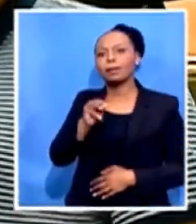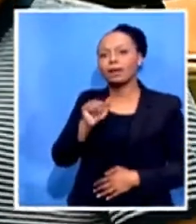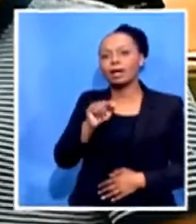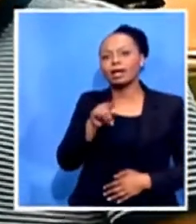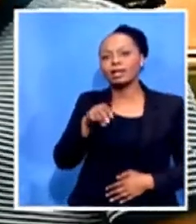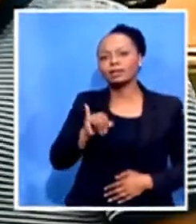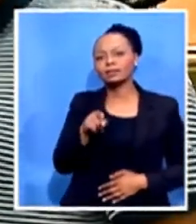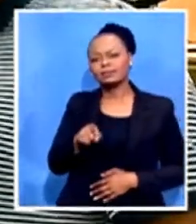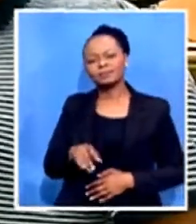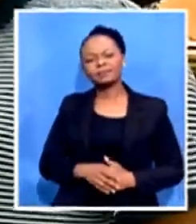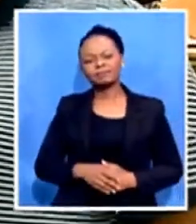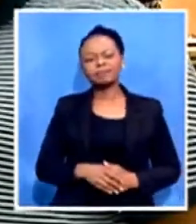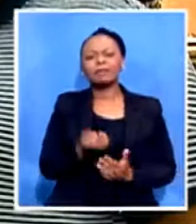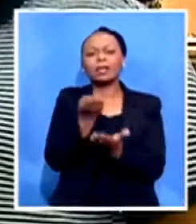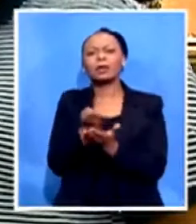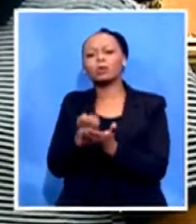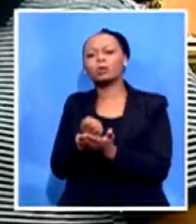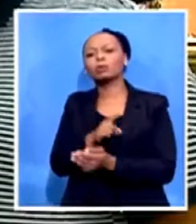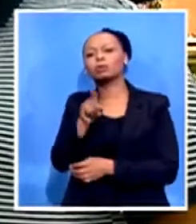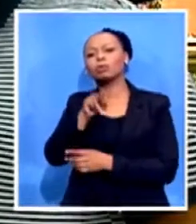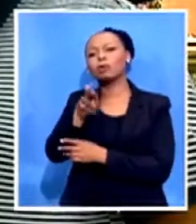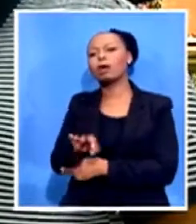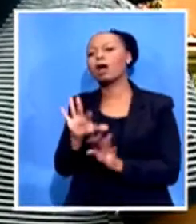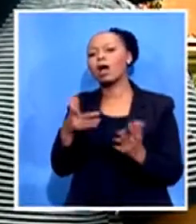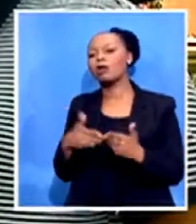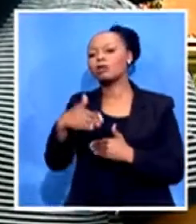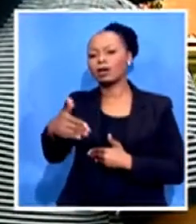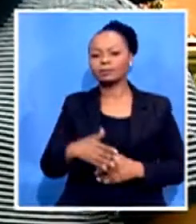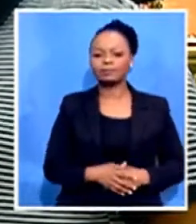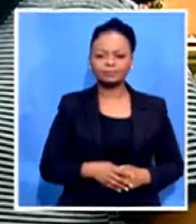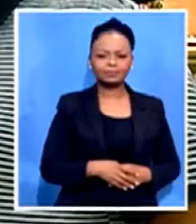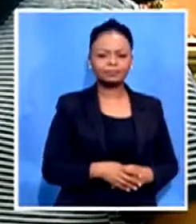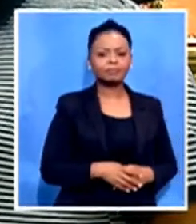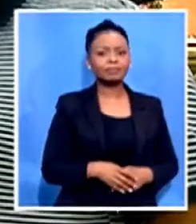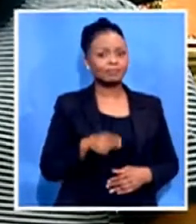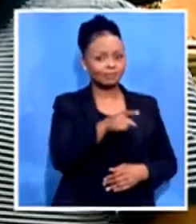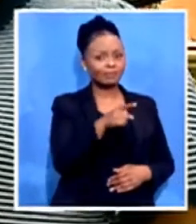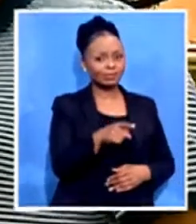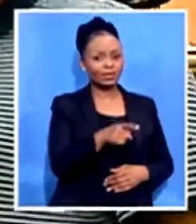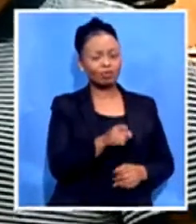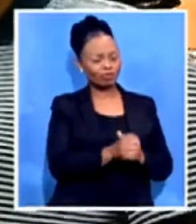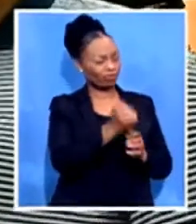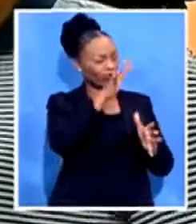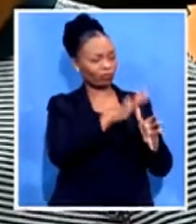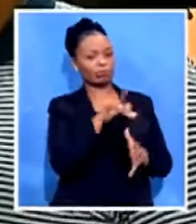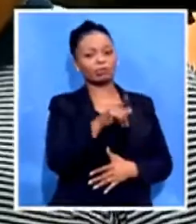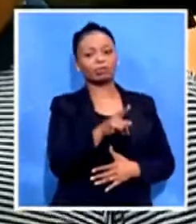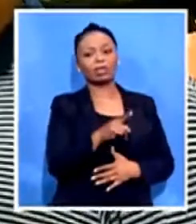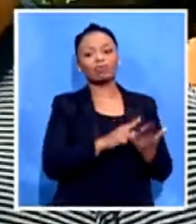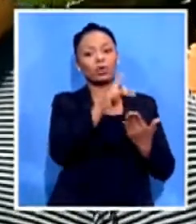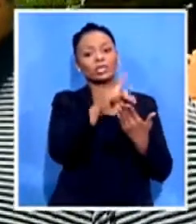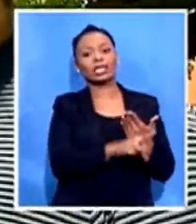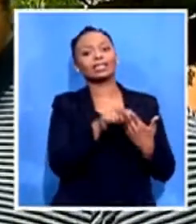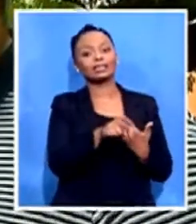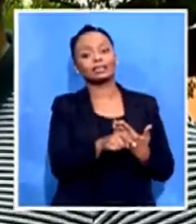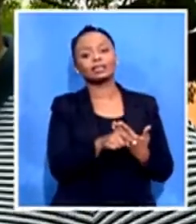you? So, that's a catalytic project for the province. We understand that Limpopo is a rural province, and